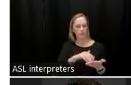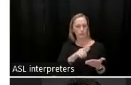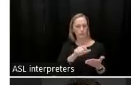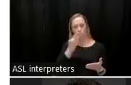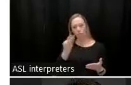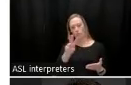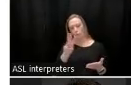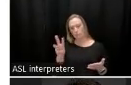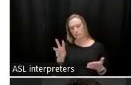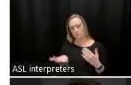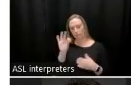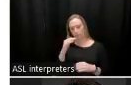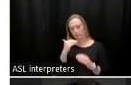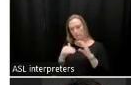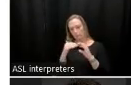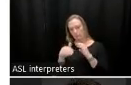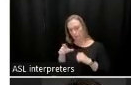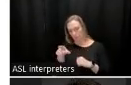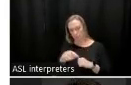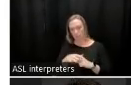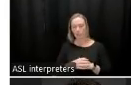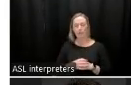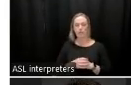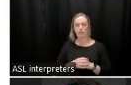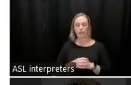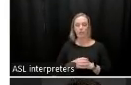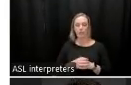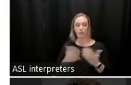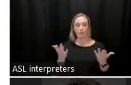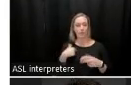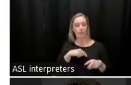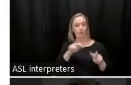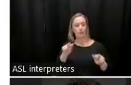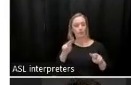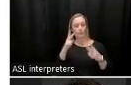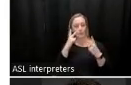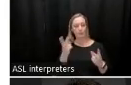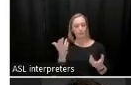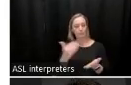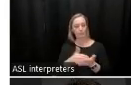website and find our email address there. And we look forward to seeing you again soon.